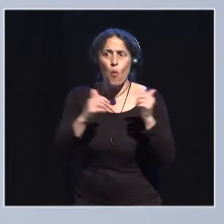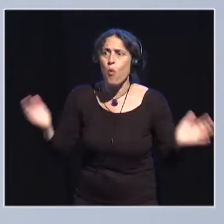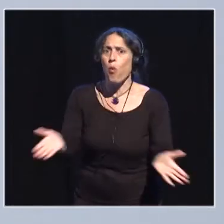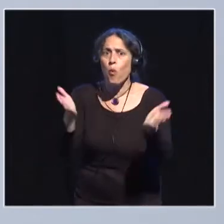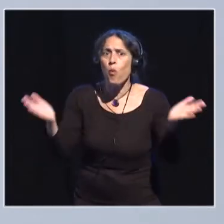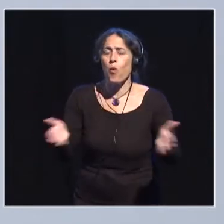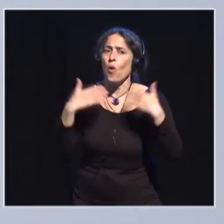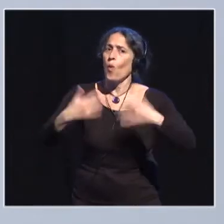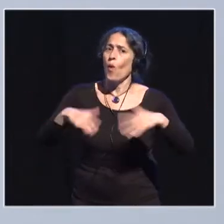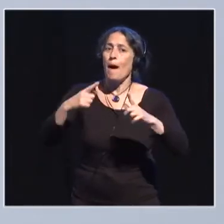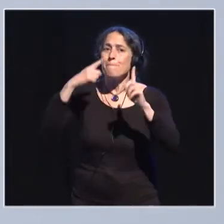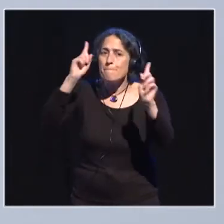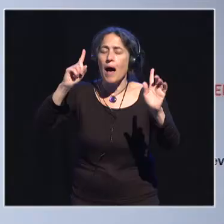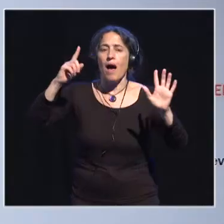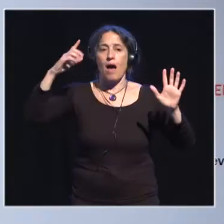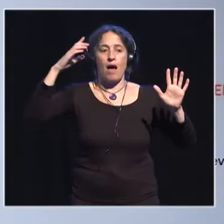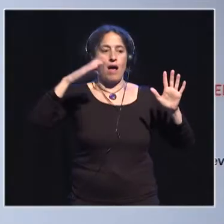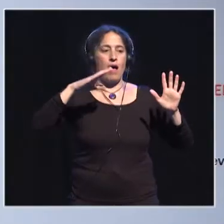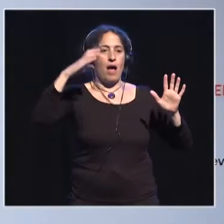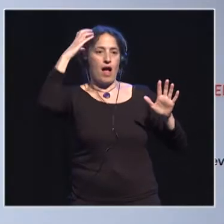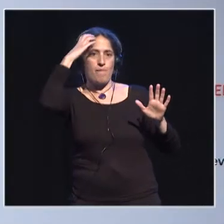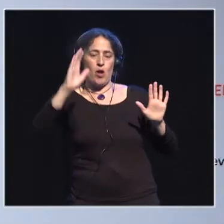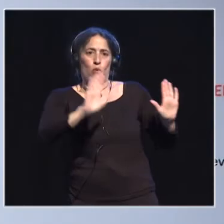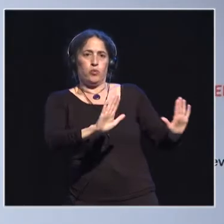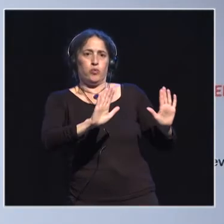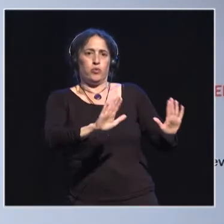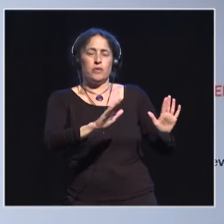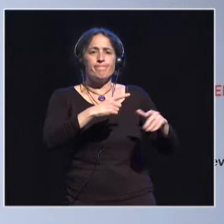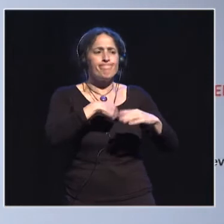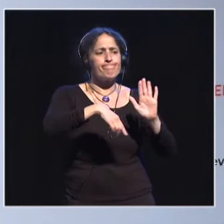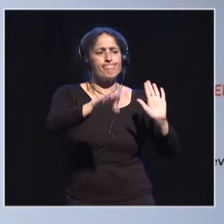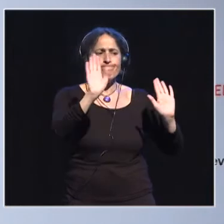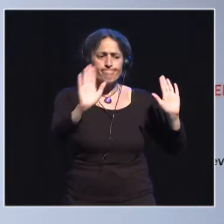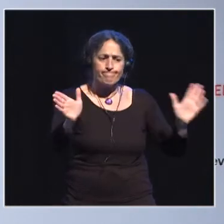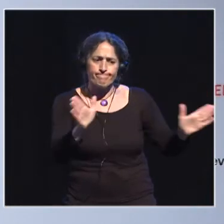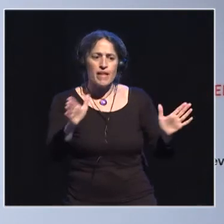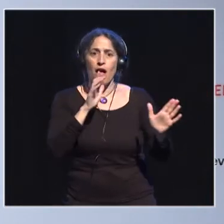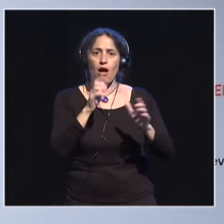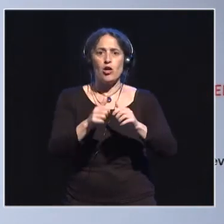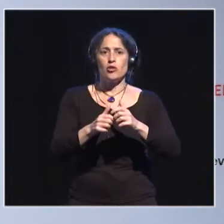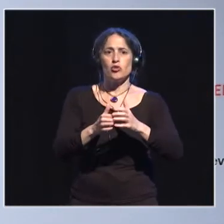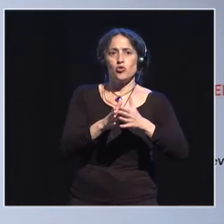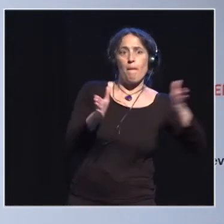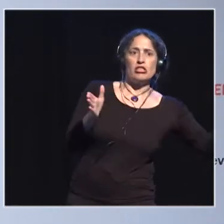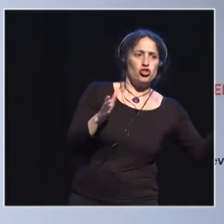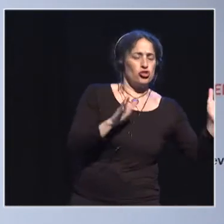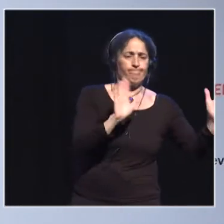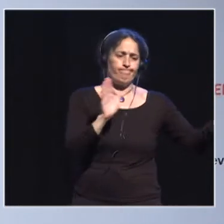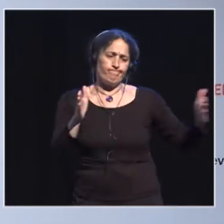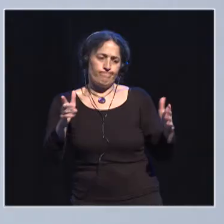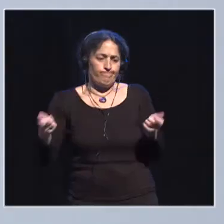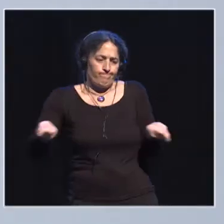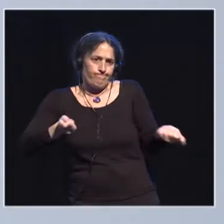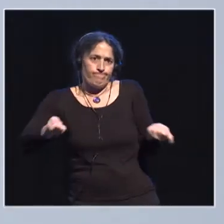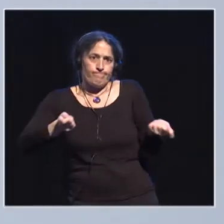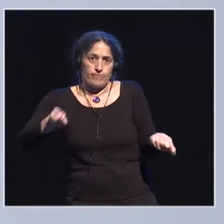and equitable scale. So let's start with the private sector, Mr. Sabag. And if you can take the